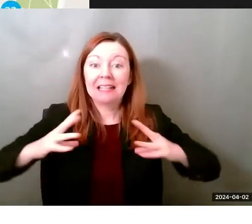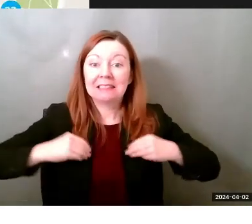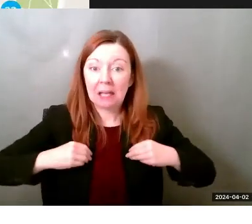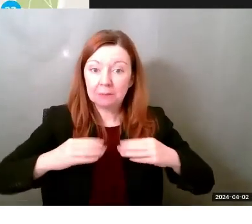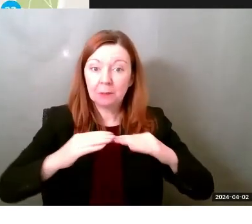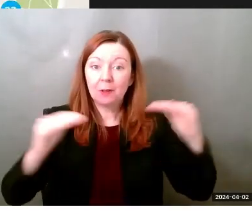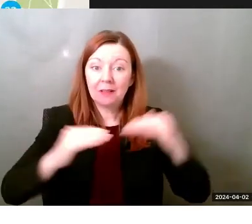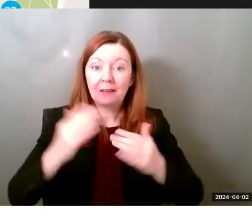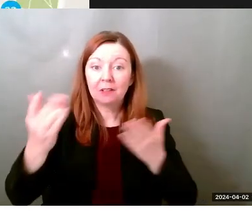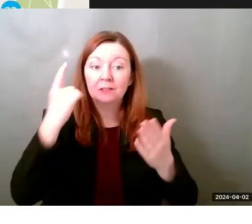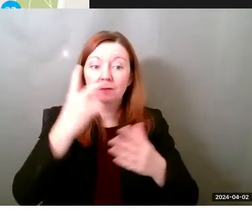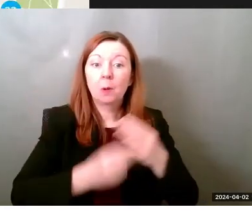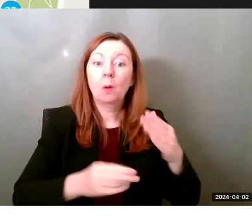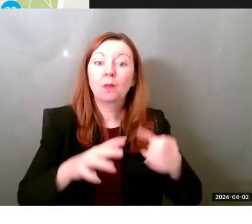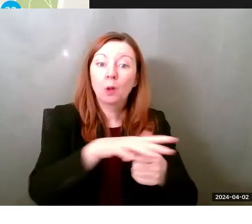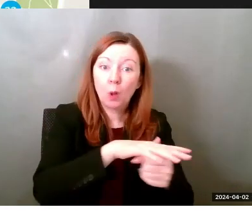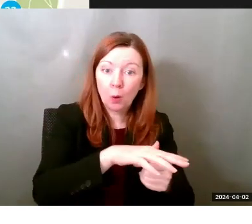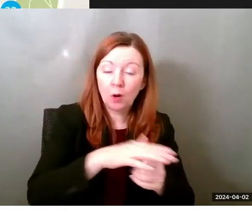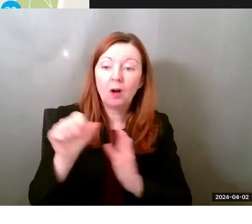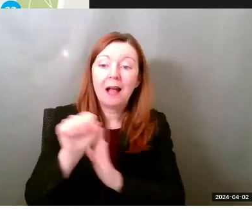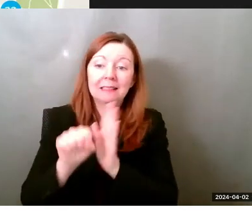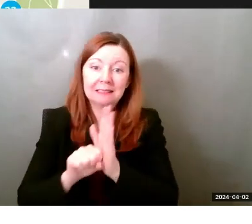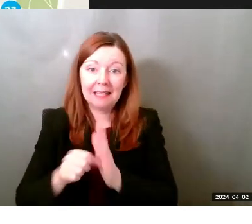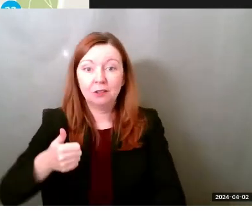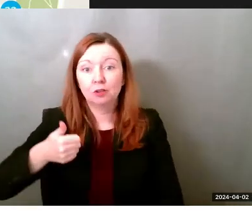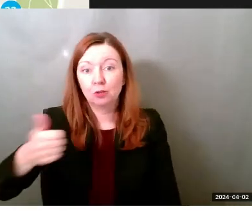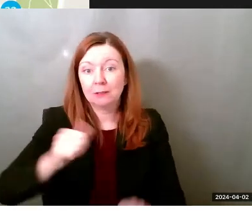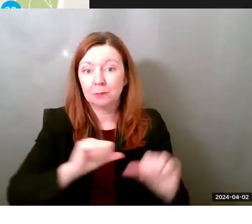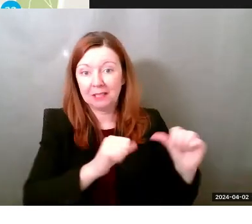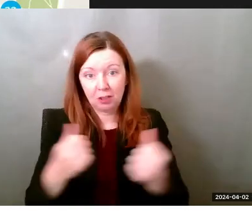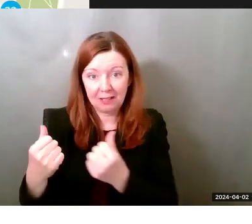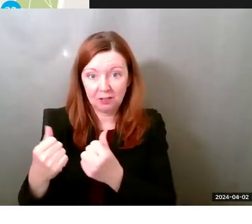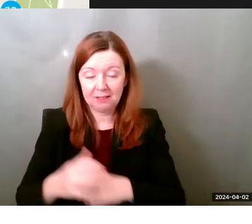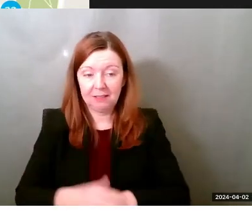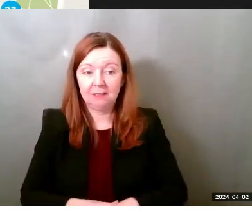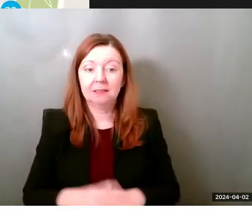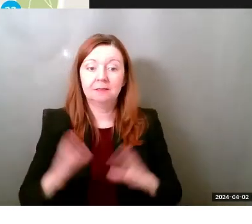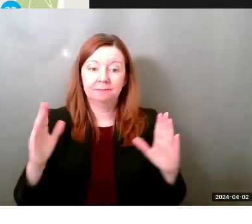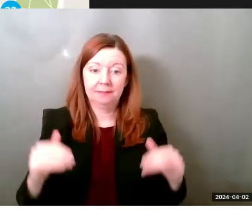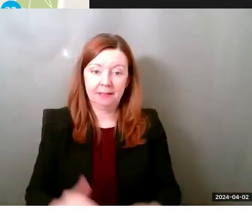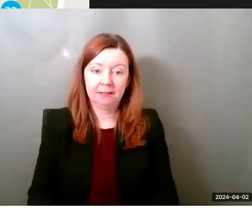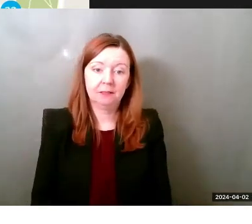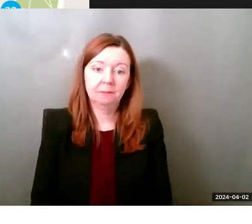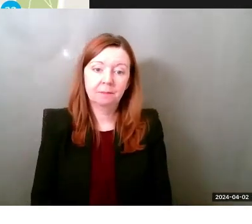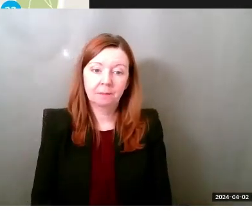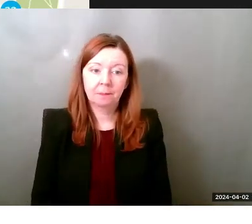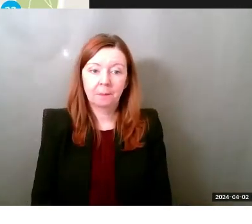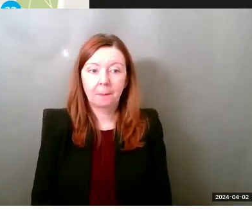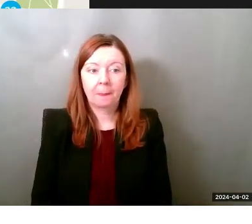for both local and state transportation agencies. Next slide.